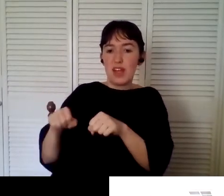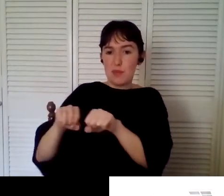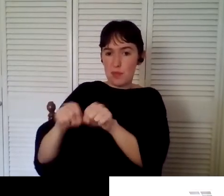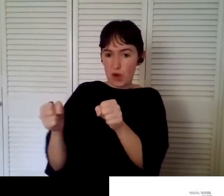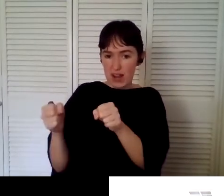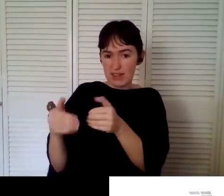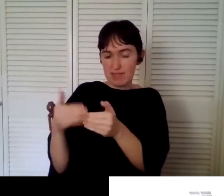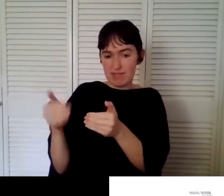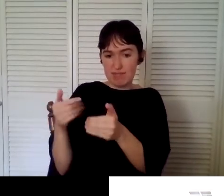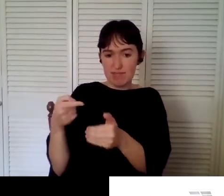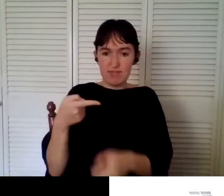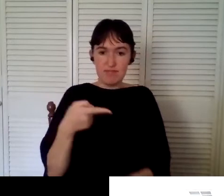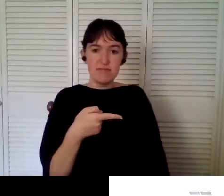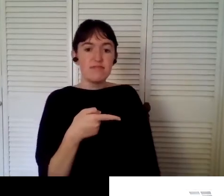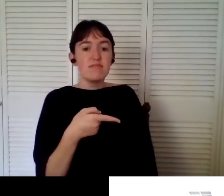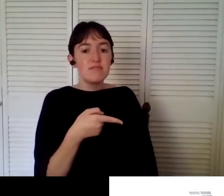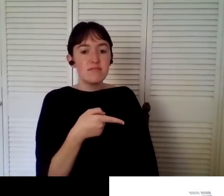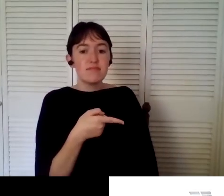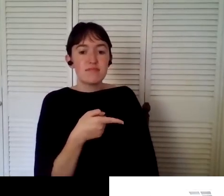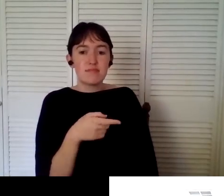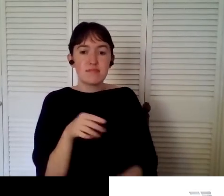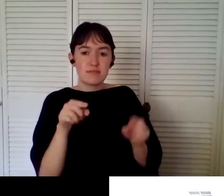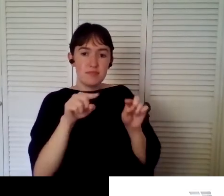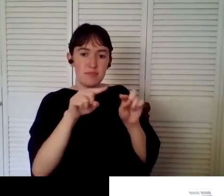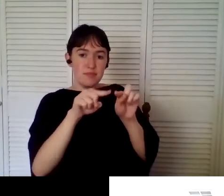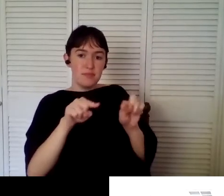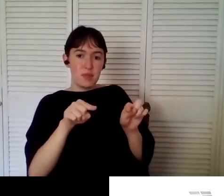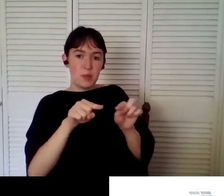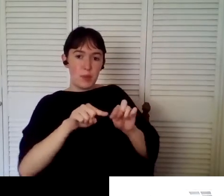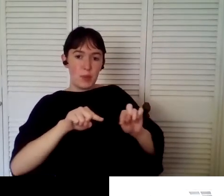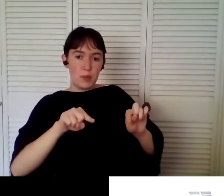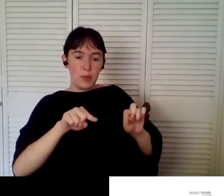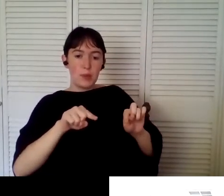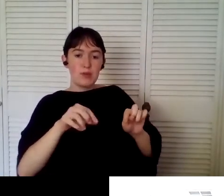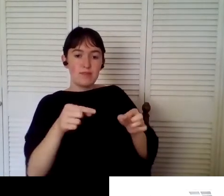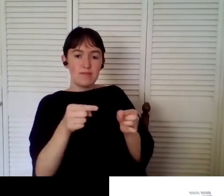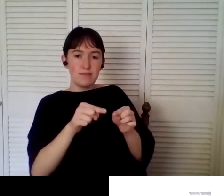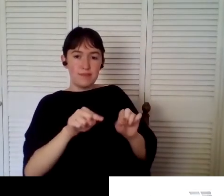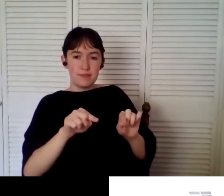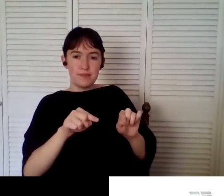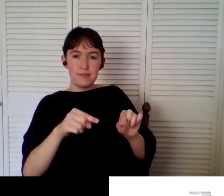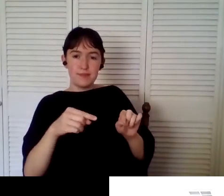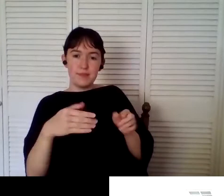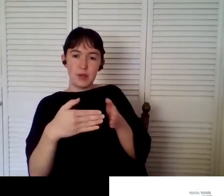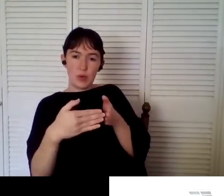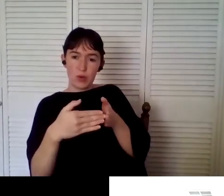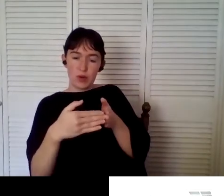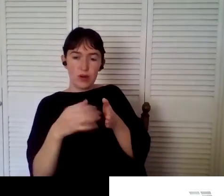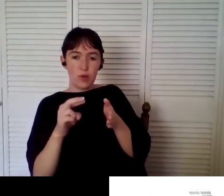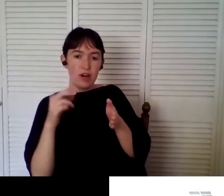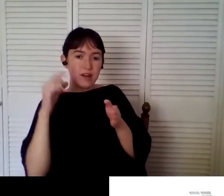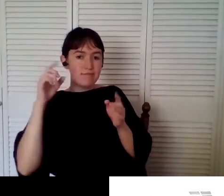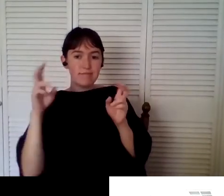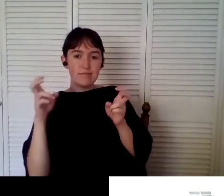we'll call like this, these parts here surrounding the notch, the corner or the ear of the arrowhead.